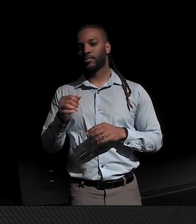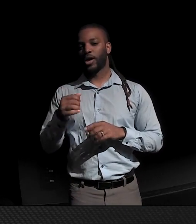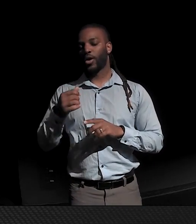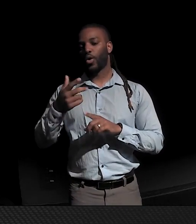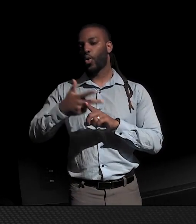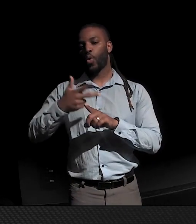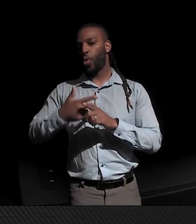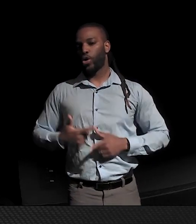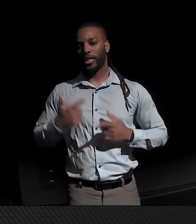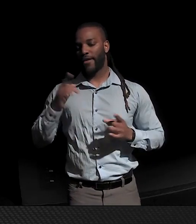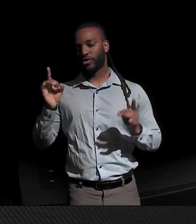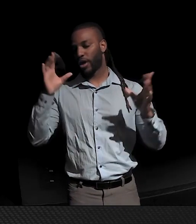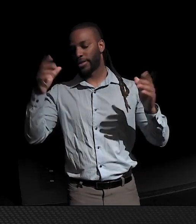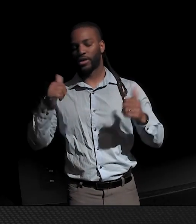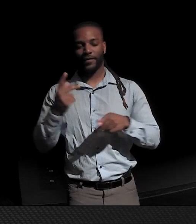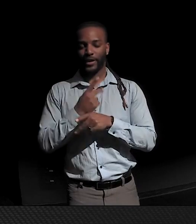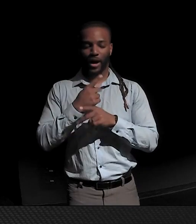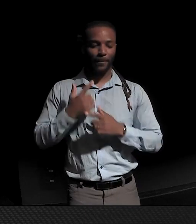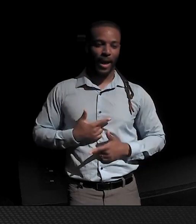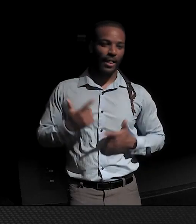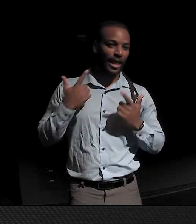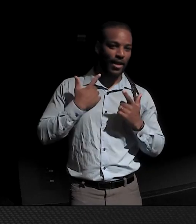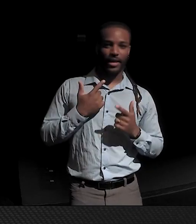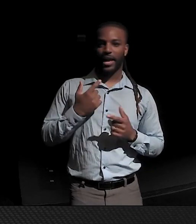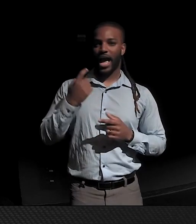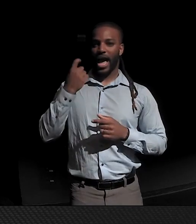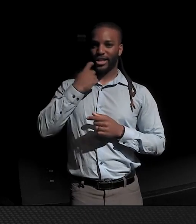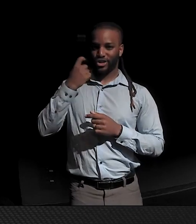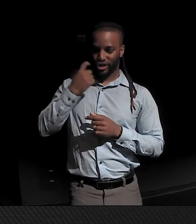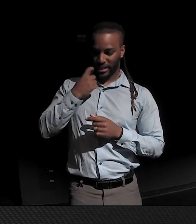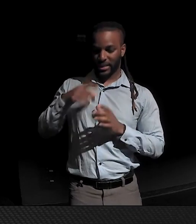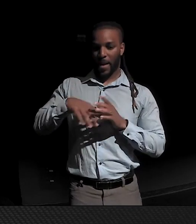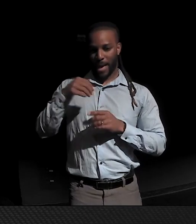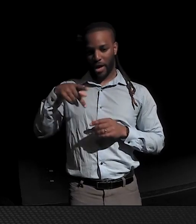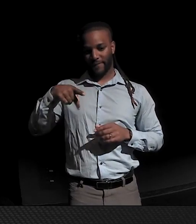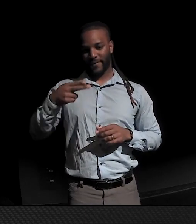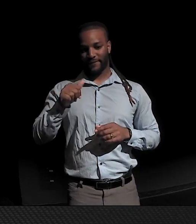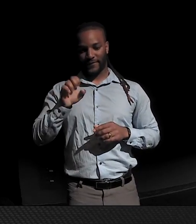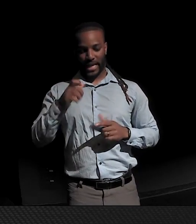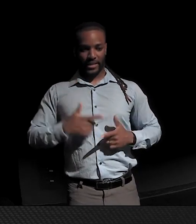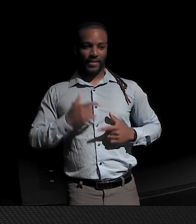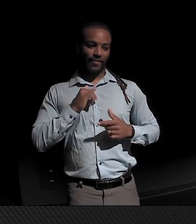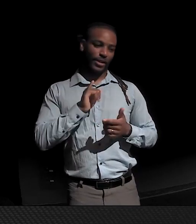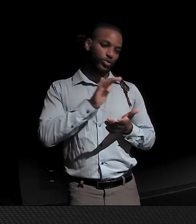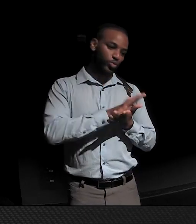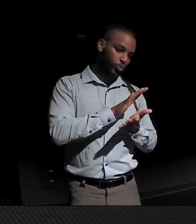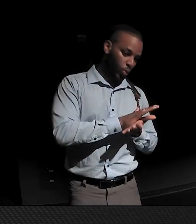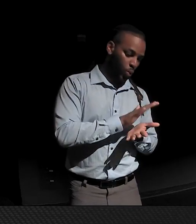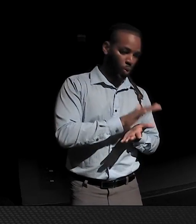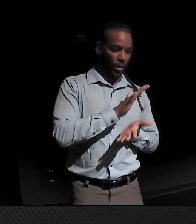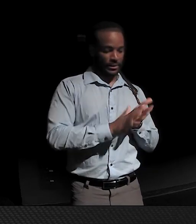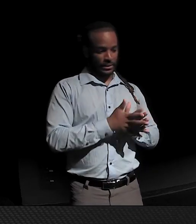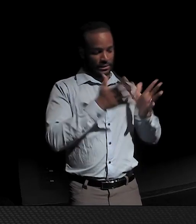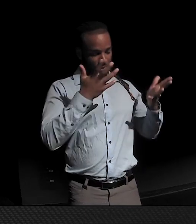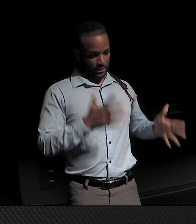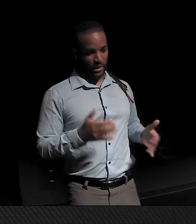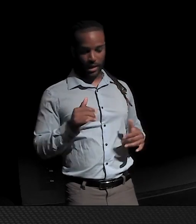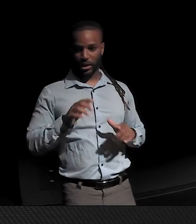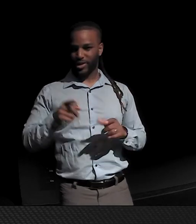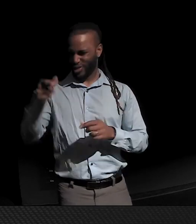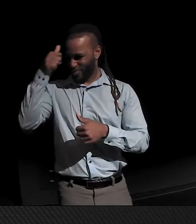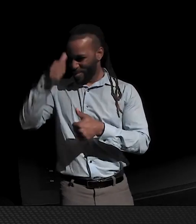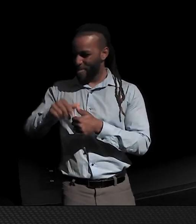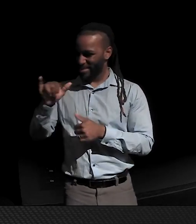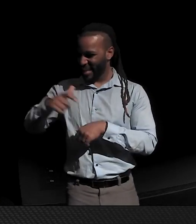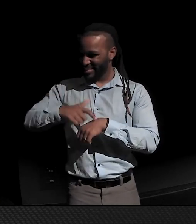crisis, trying to figure out my life phase where you've just come out of a phase of life like school and you're trying to figure things out. Anybody